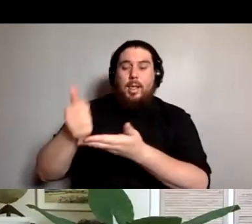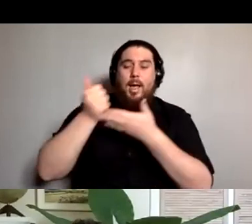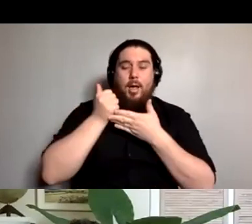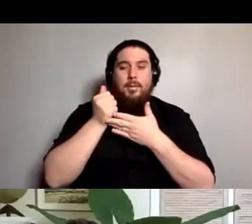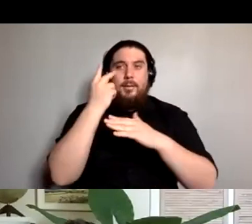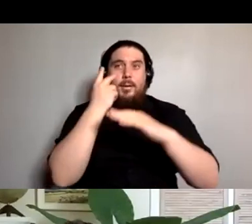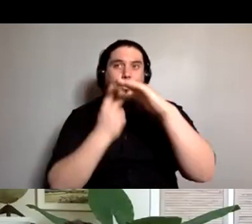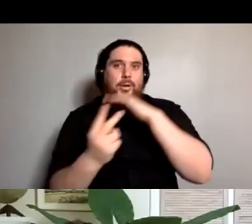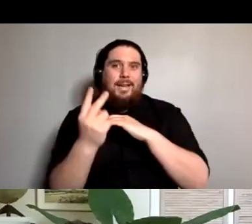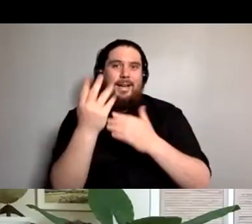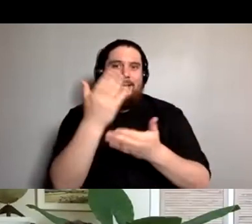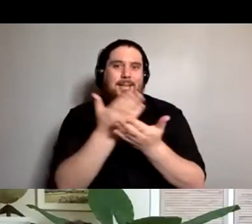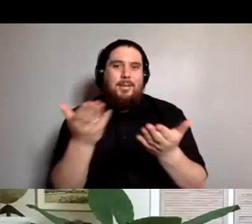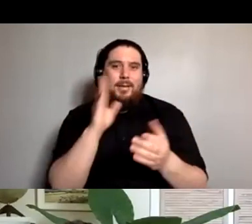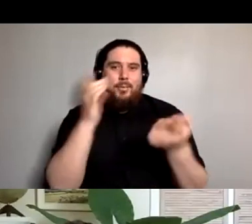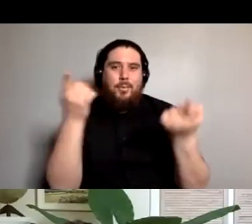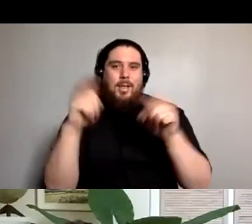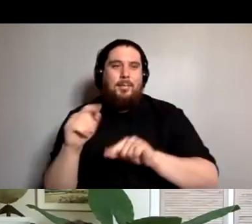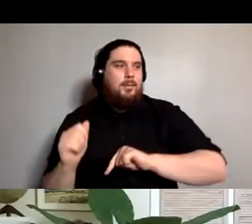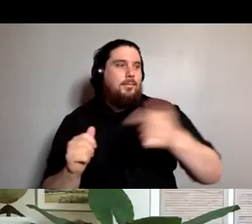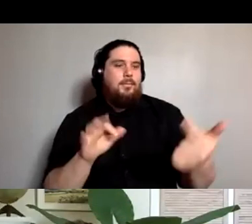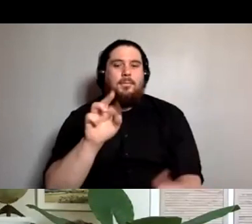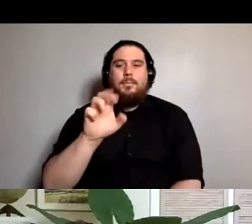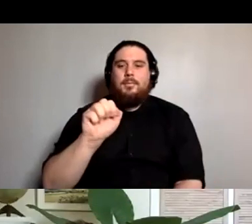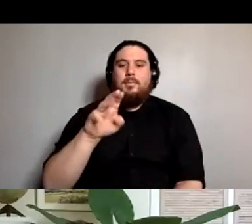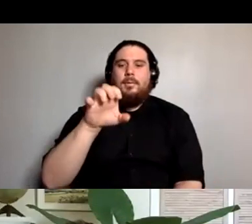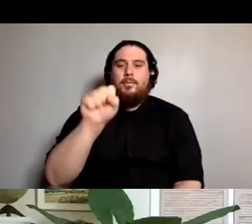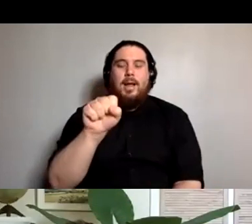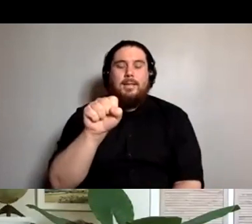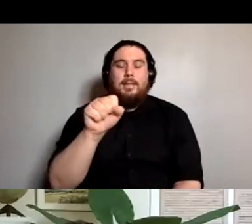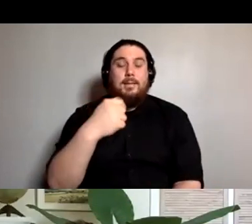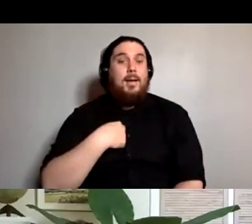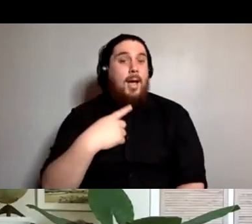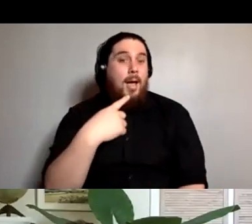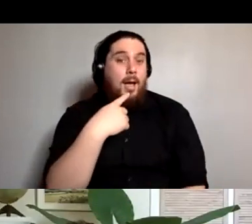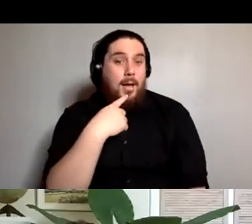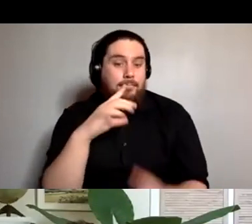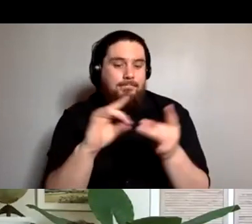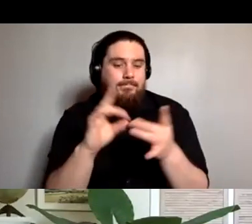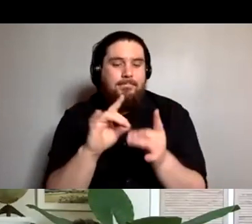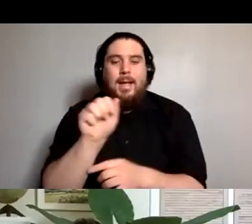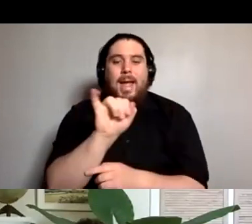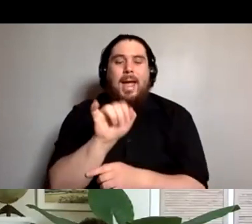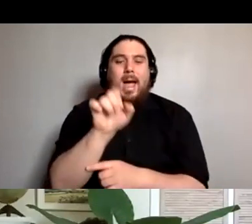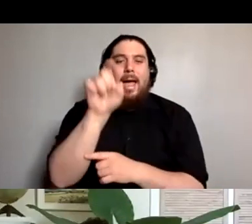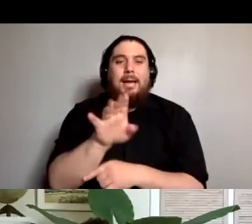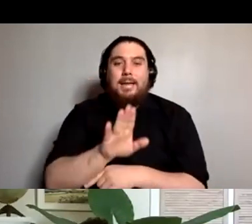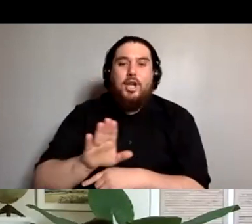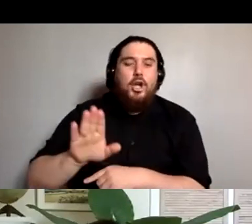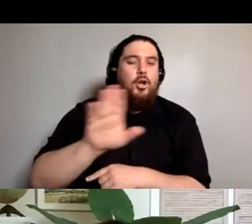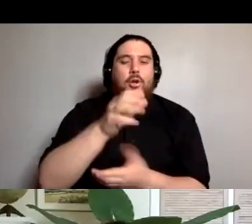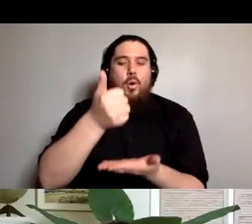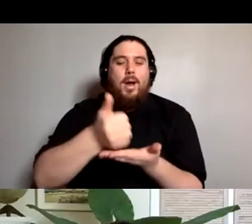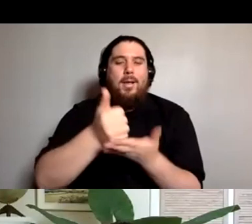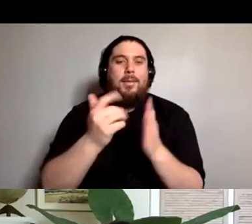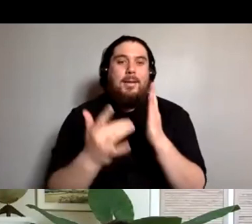might happen. Great. And Francis? I would just say that AI actually needs your help, right? I mean, as technology gets